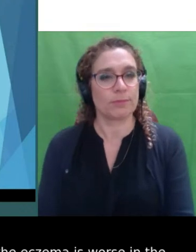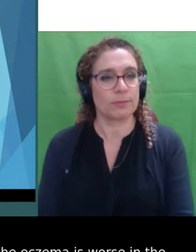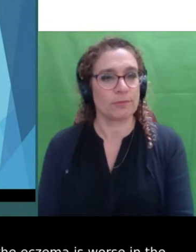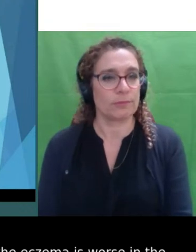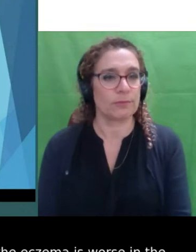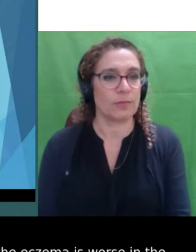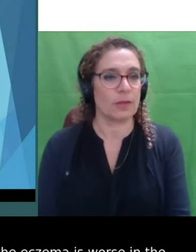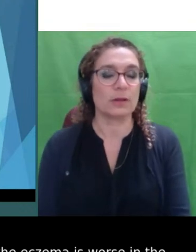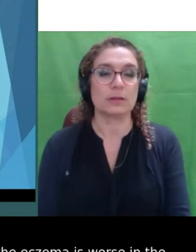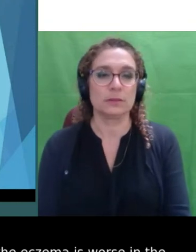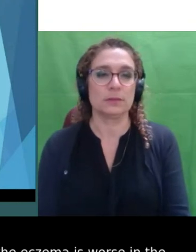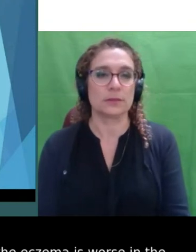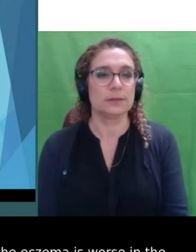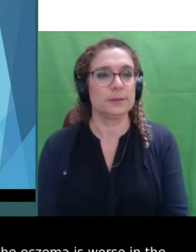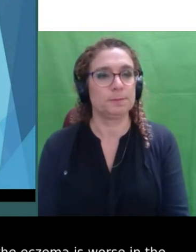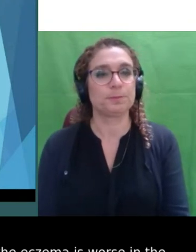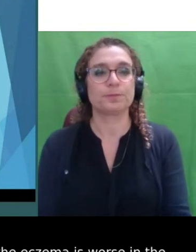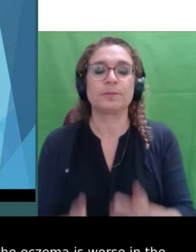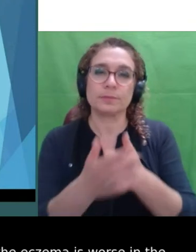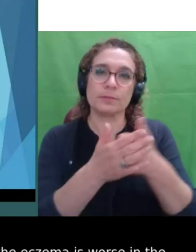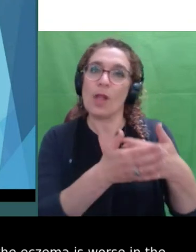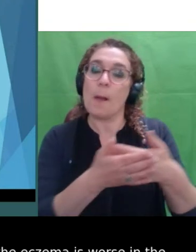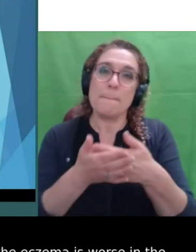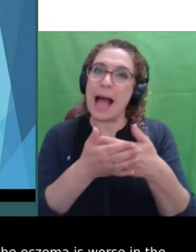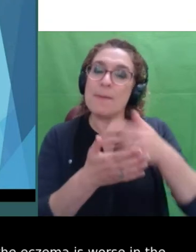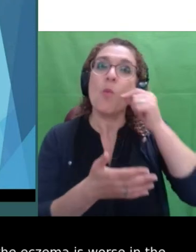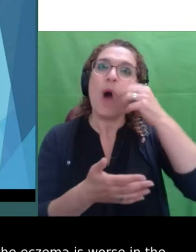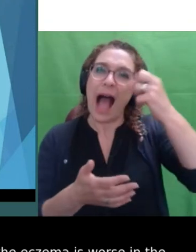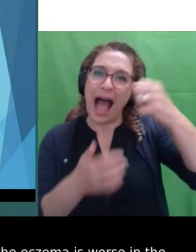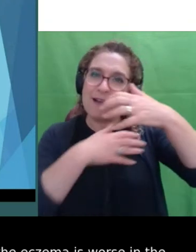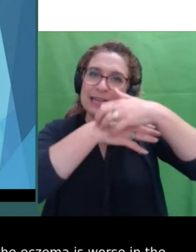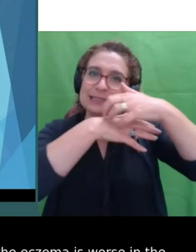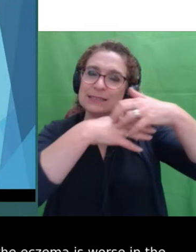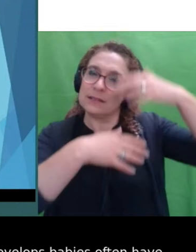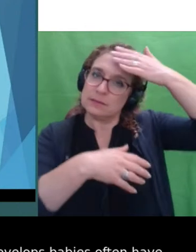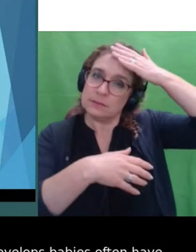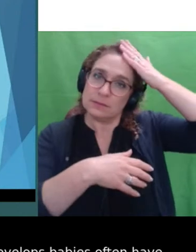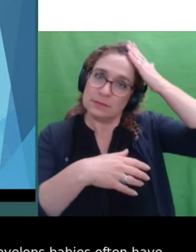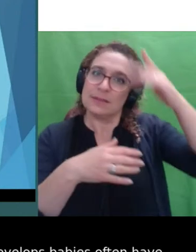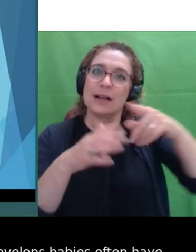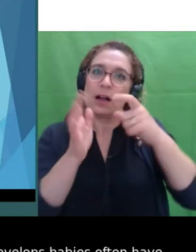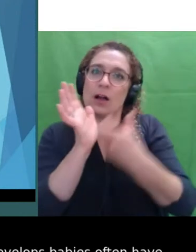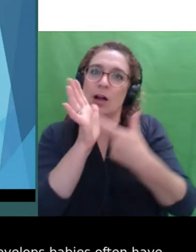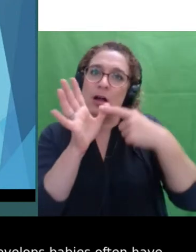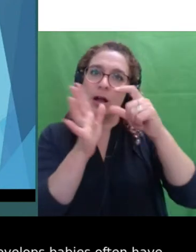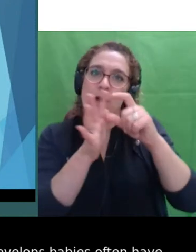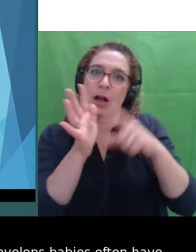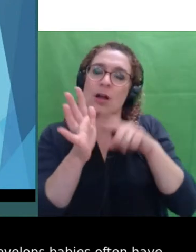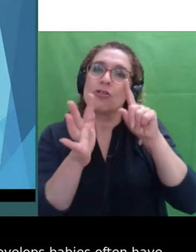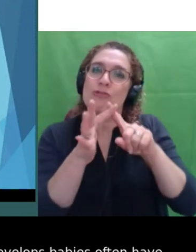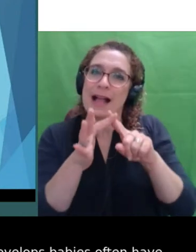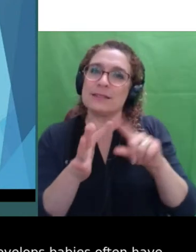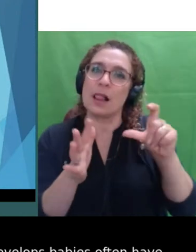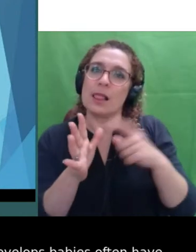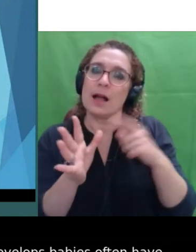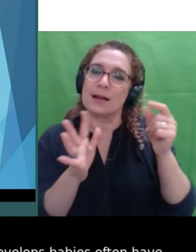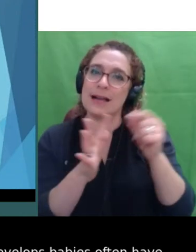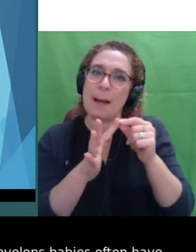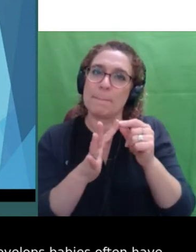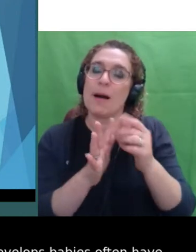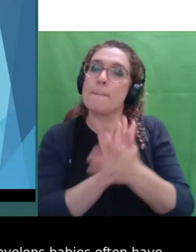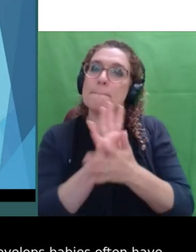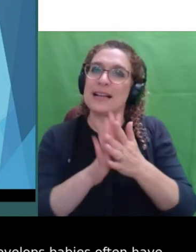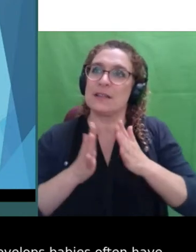develops patient babies often have cradle cap which is actually a physiological condition it's basically um an overproduction of